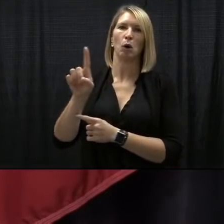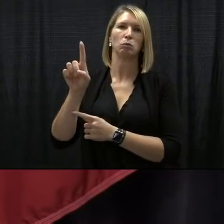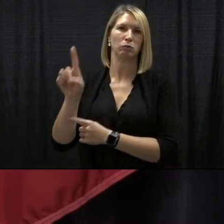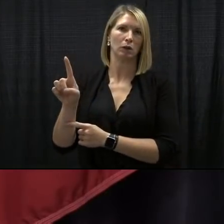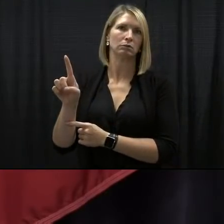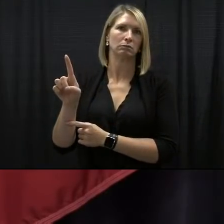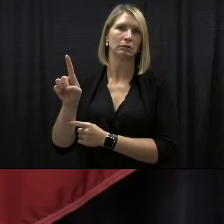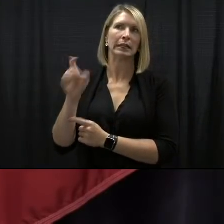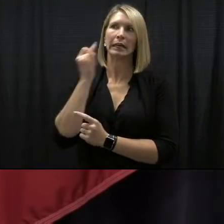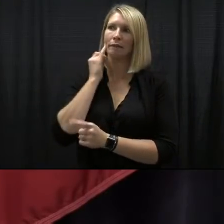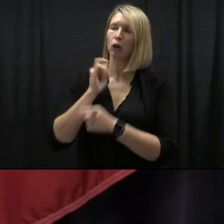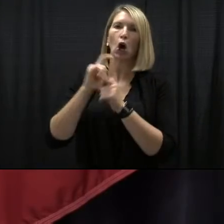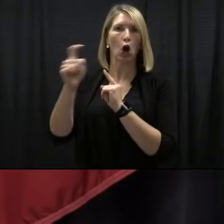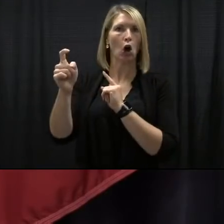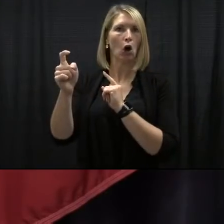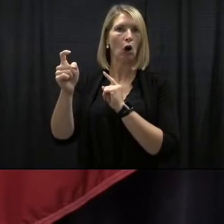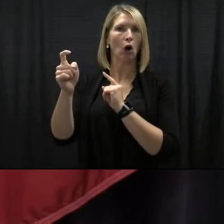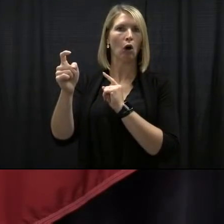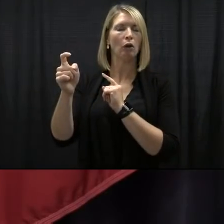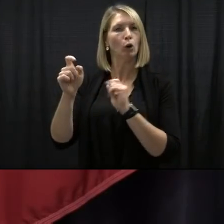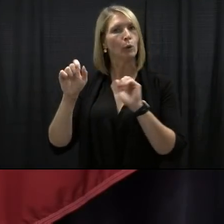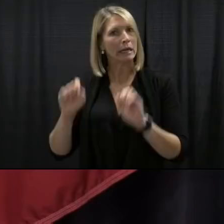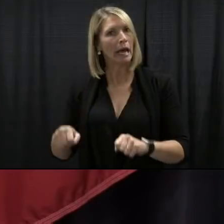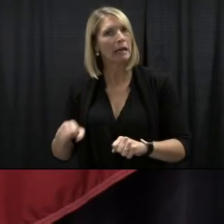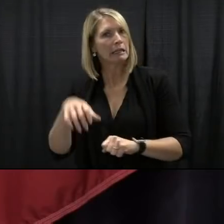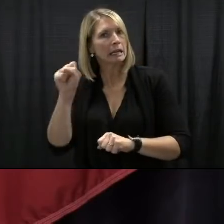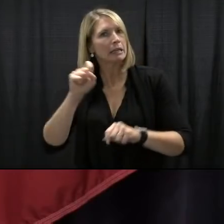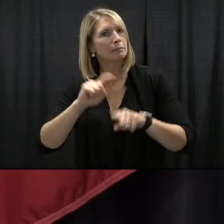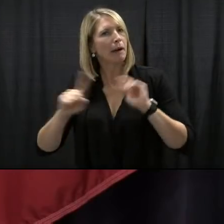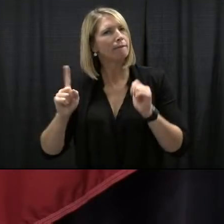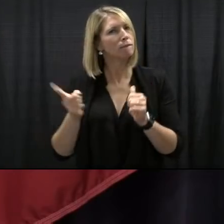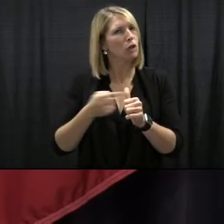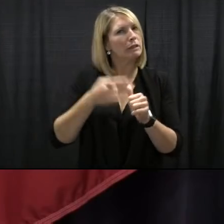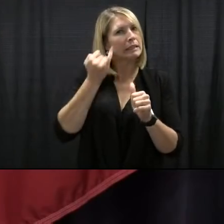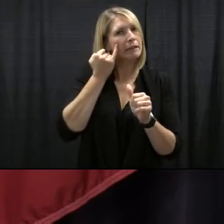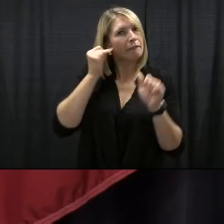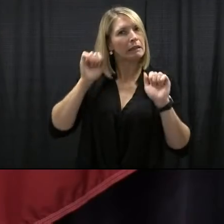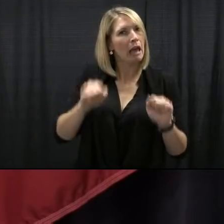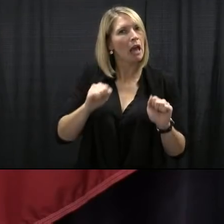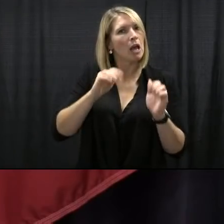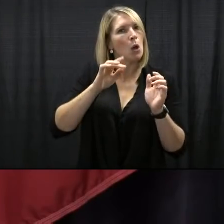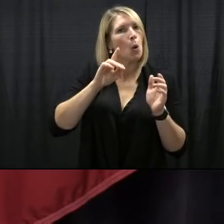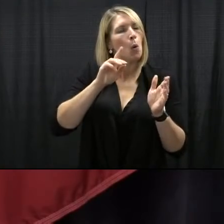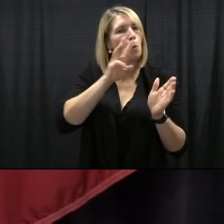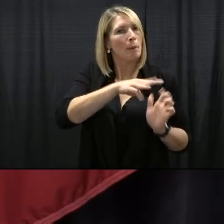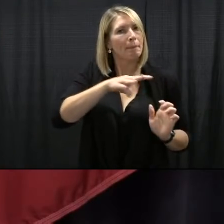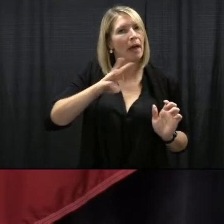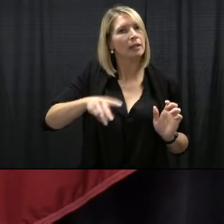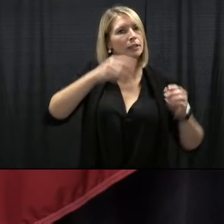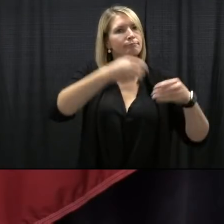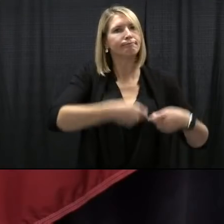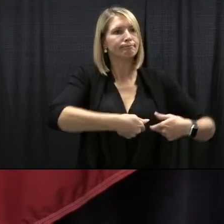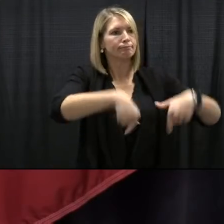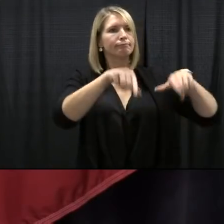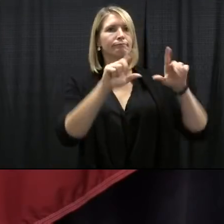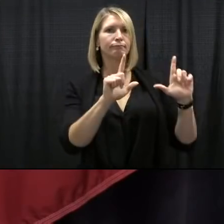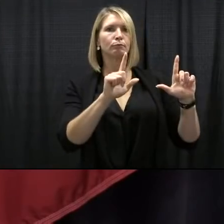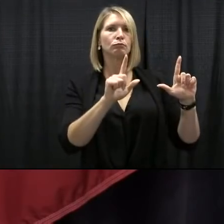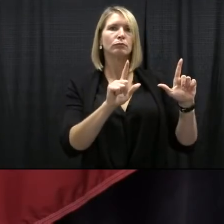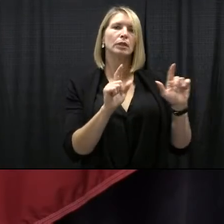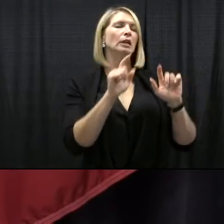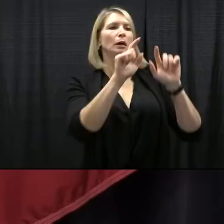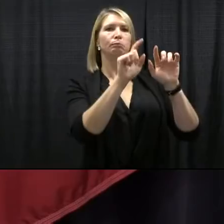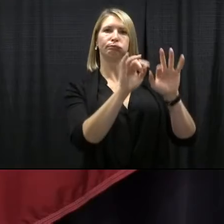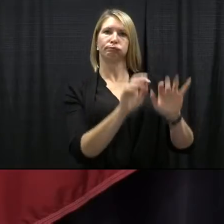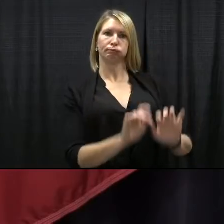one COVID symptom, please complete our online self-referral for COVID testing. You will be called by a booking clerk from your regional